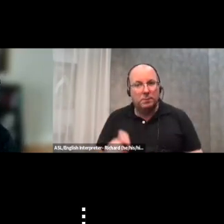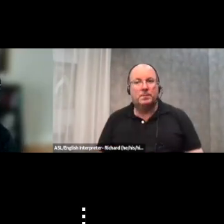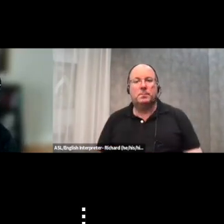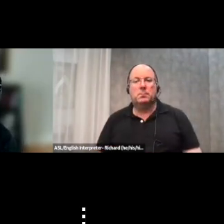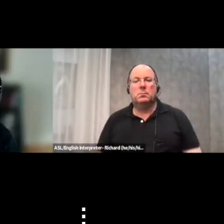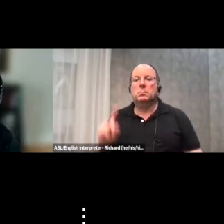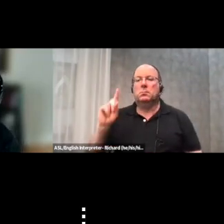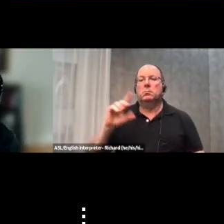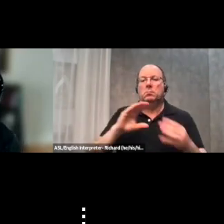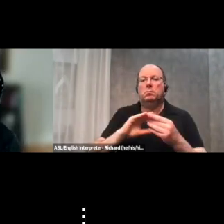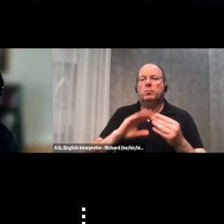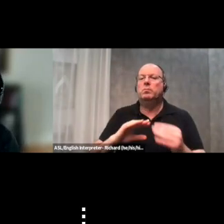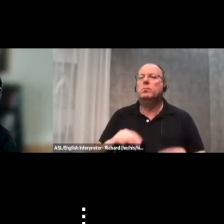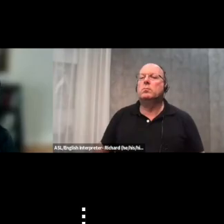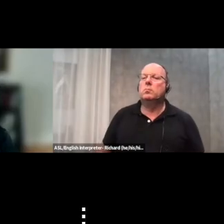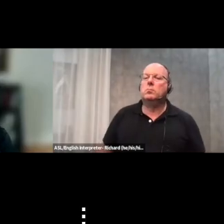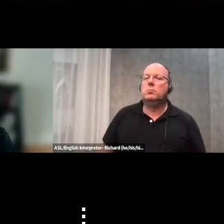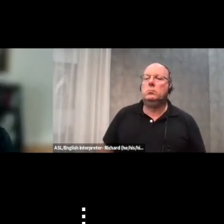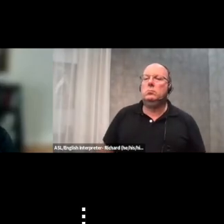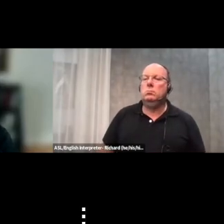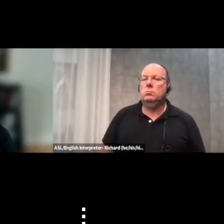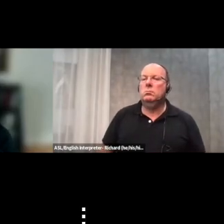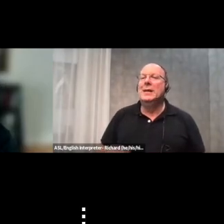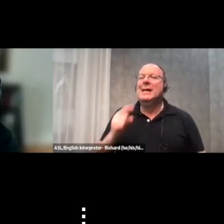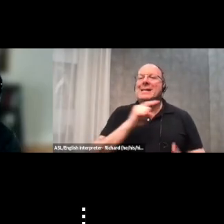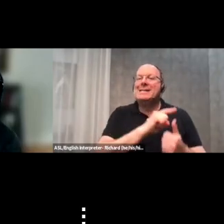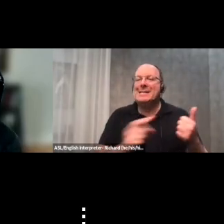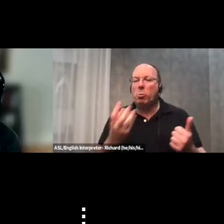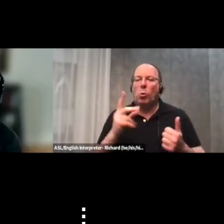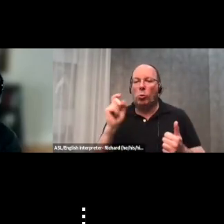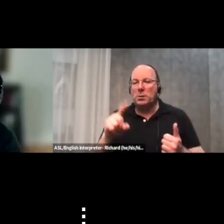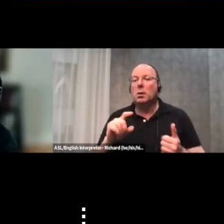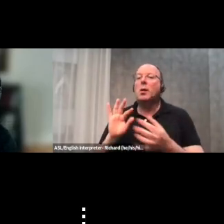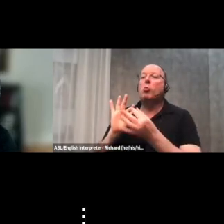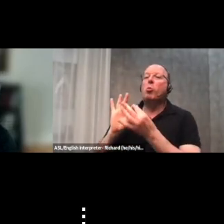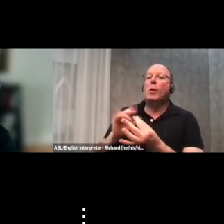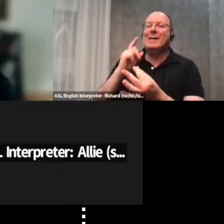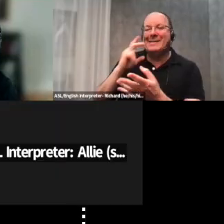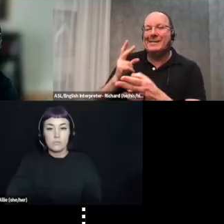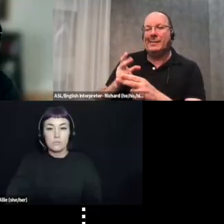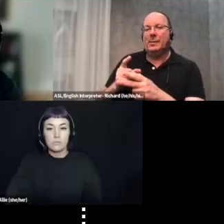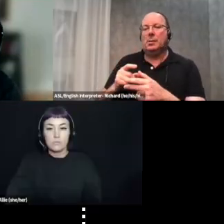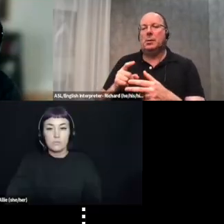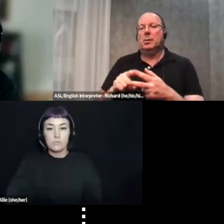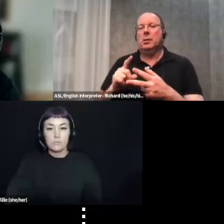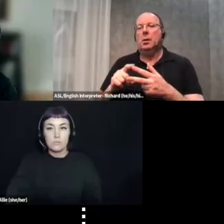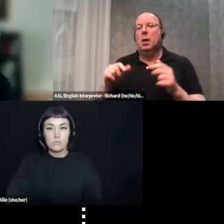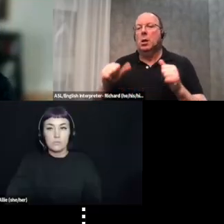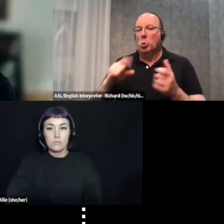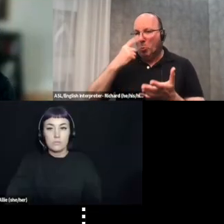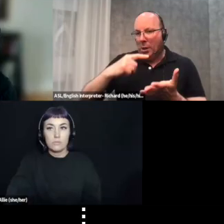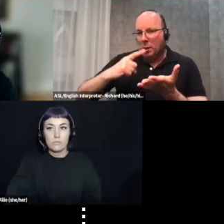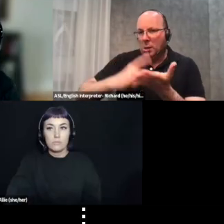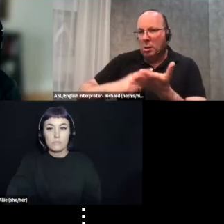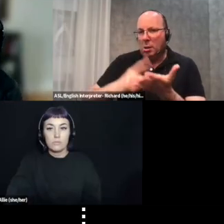Yeah, Kim, there's actually a couple that came up, but one of the first ones I think related to that is, can you speak